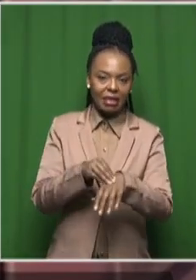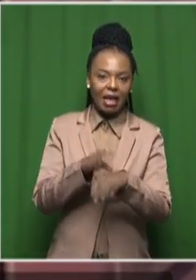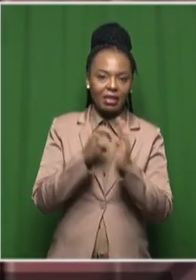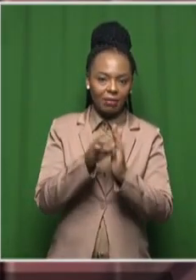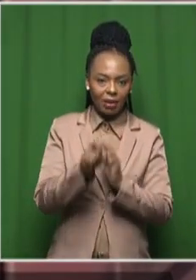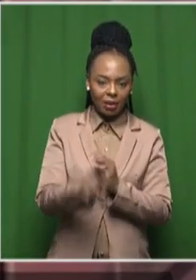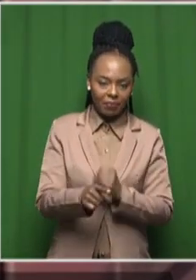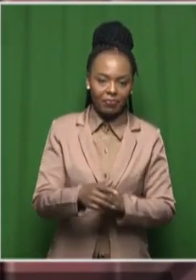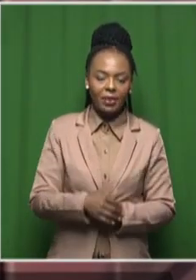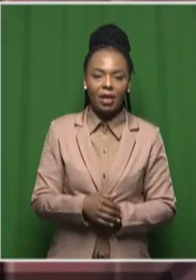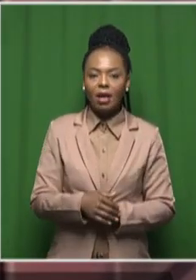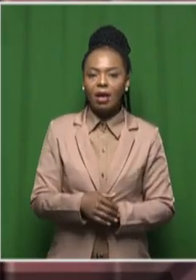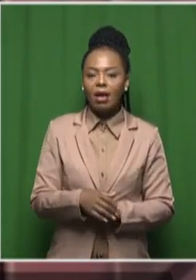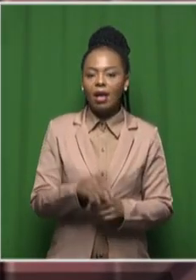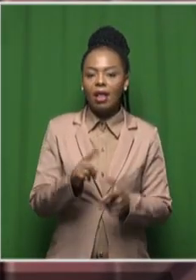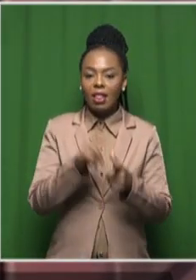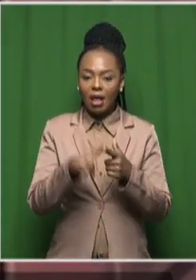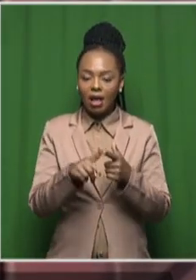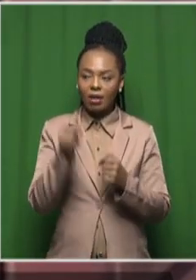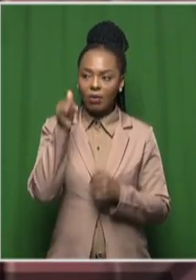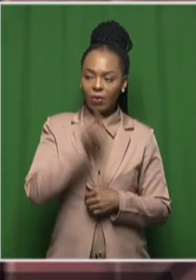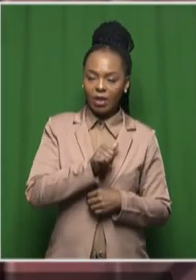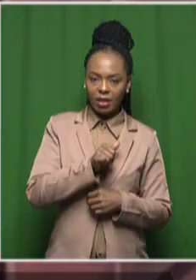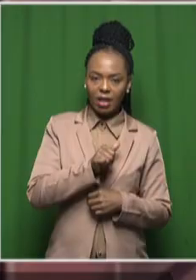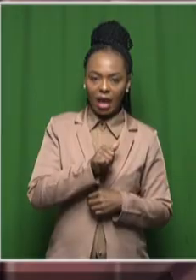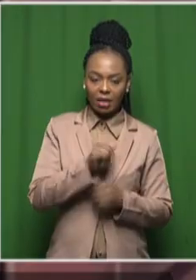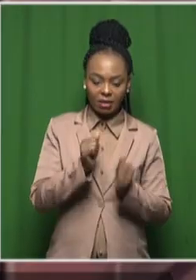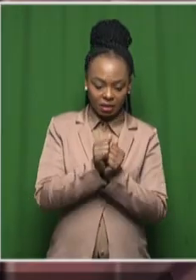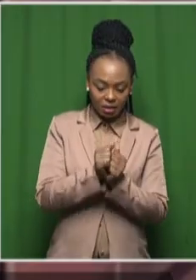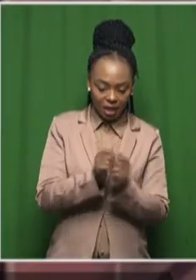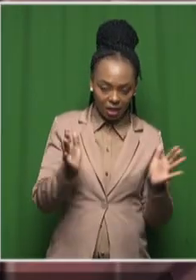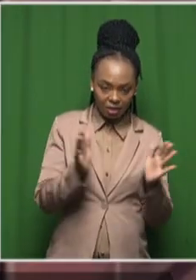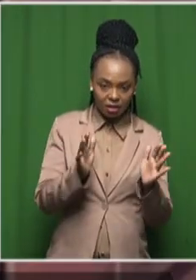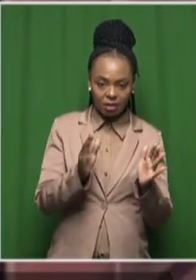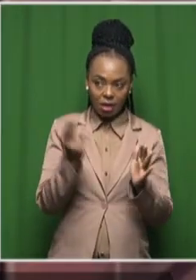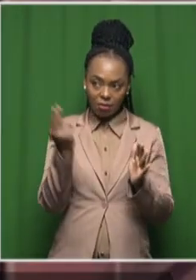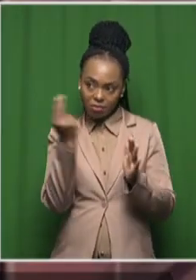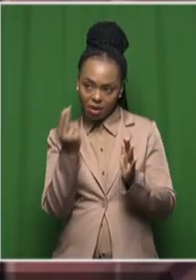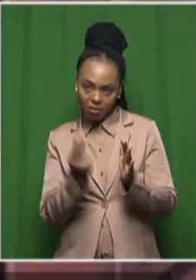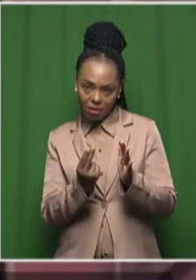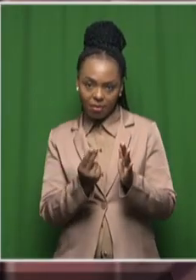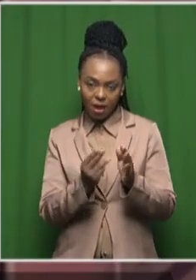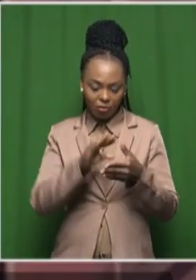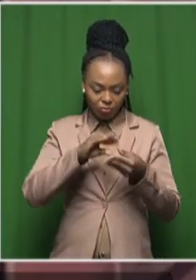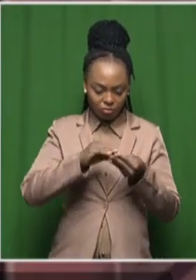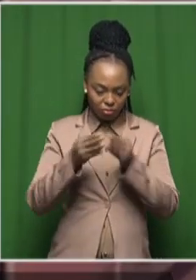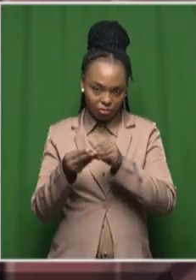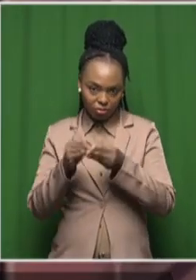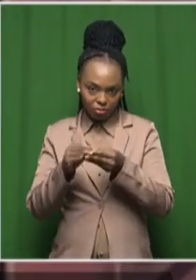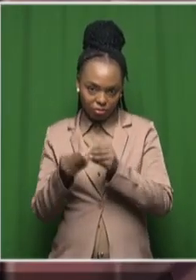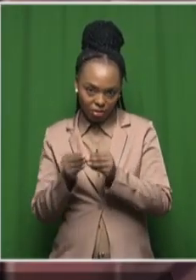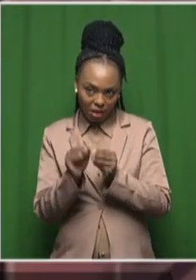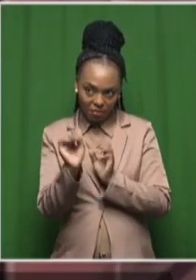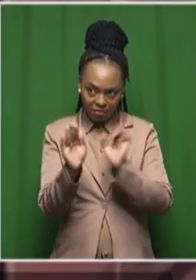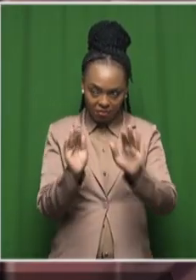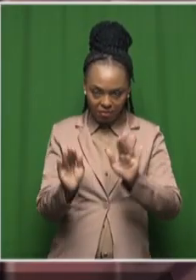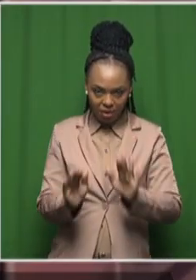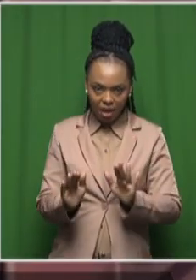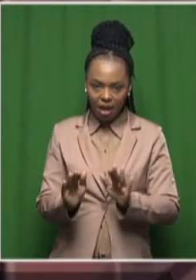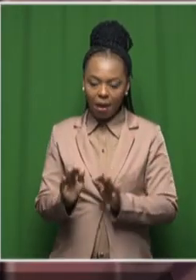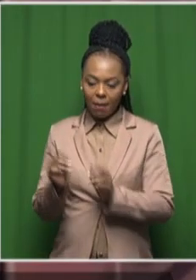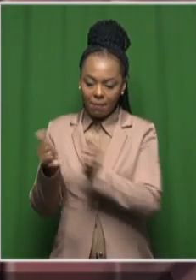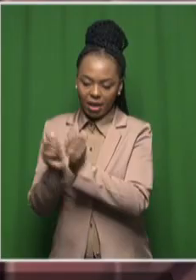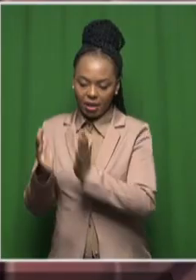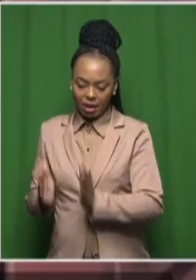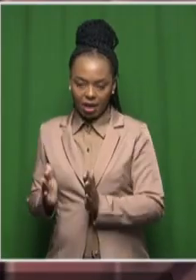face. But like when I started Kalki Ceramics, I was alone. My partner was obviously handling the administrative